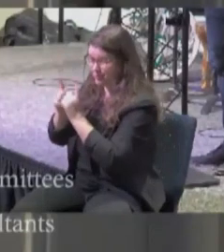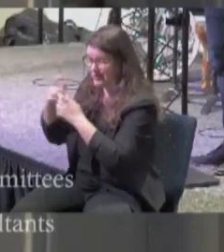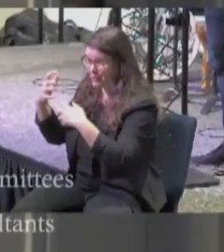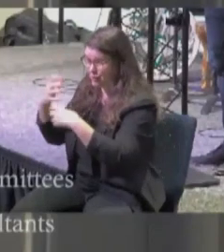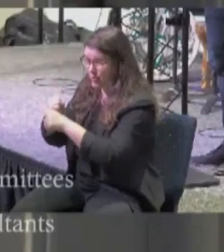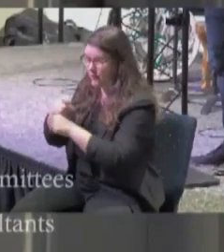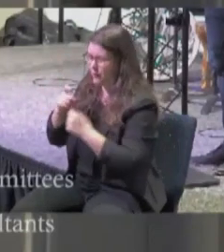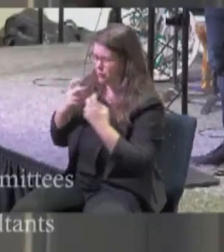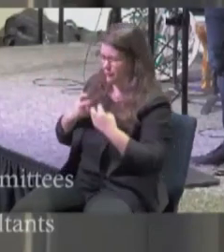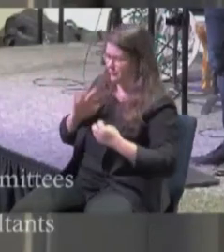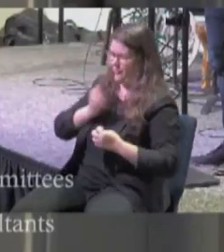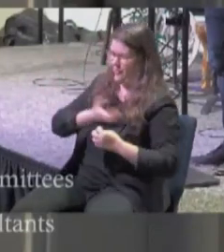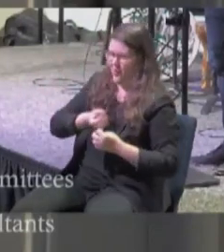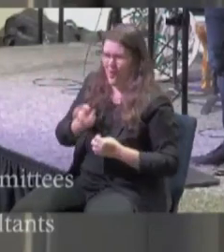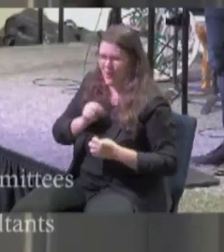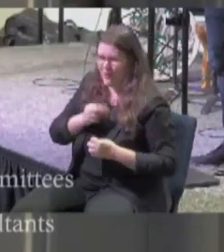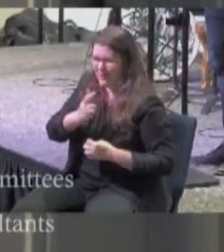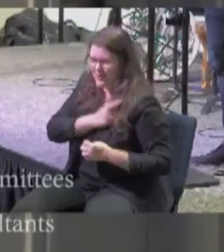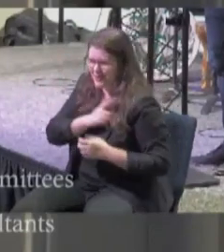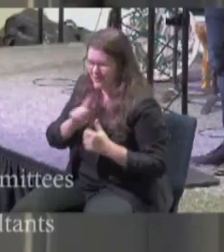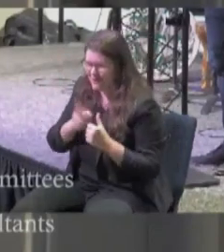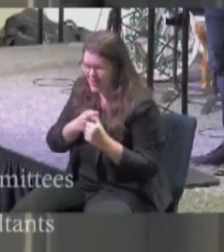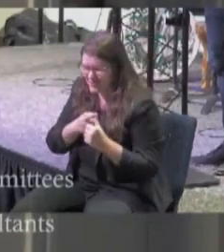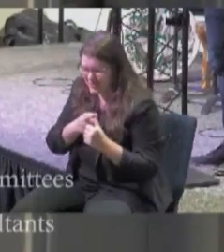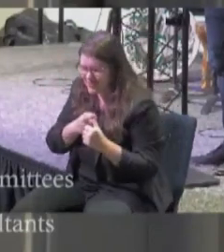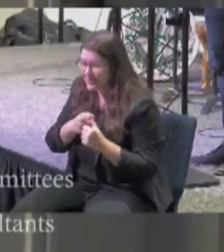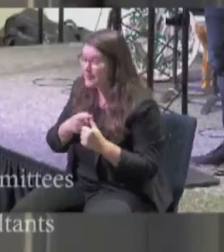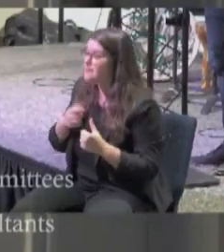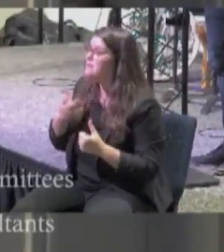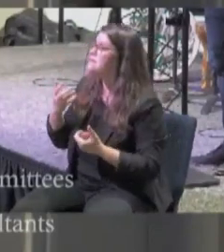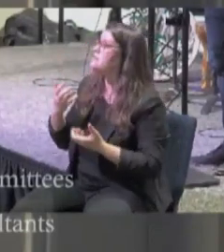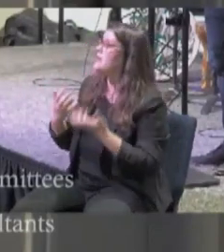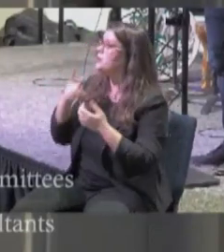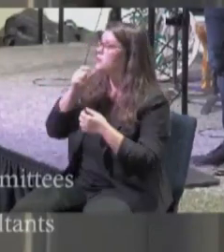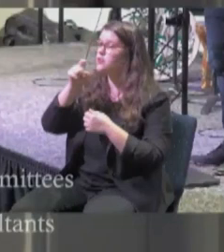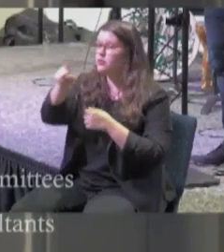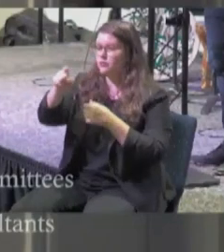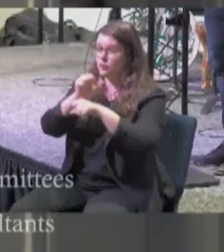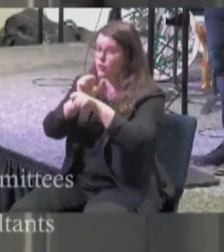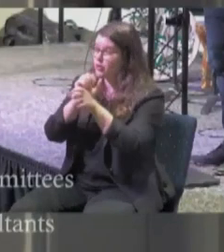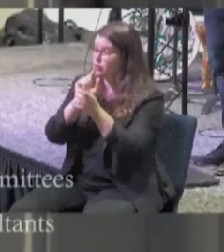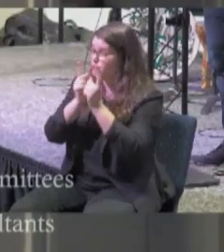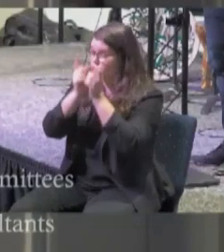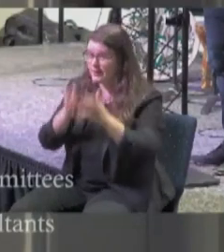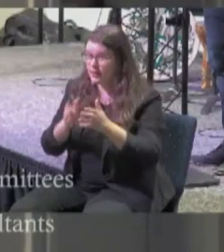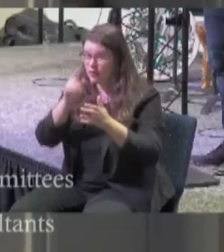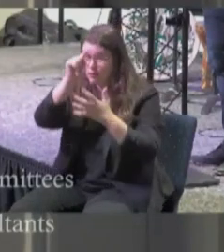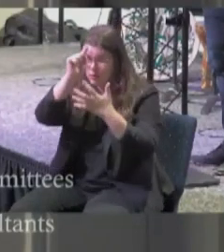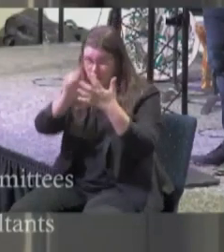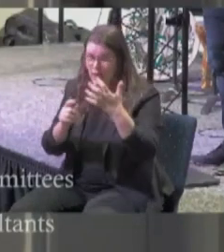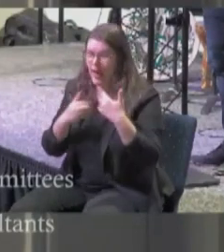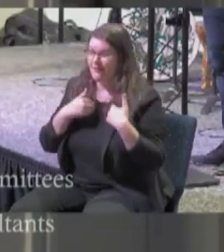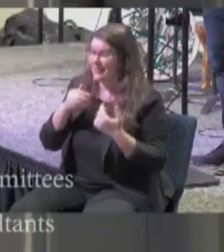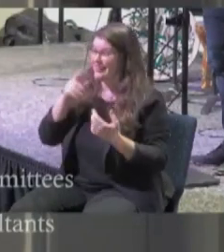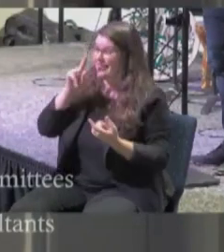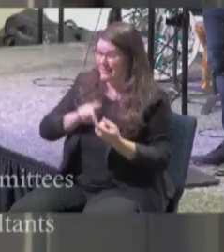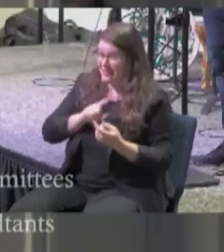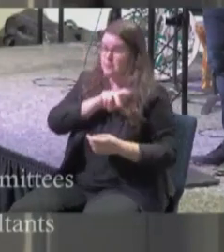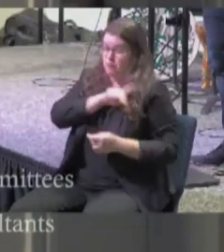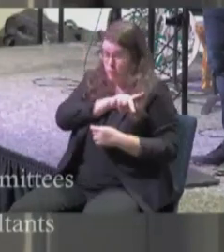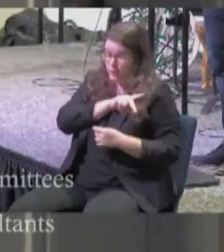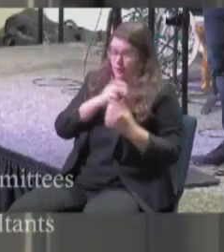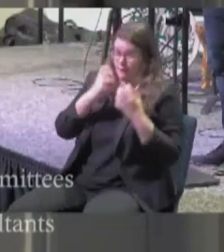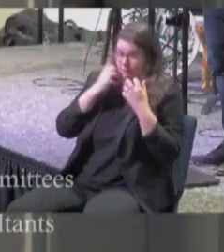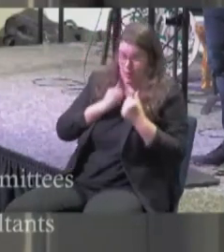agents. And we may find that the agents with the least strongly held values are in fact the most loyal to the